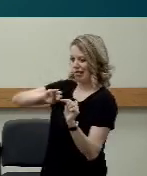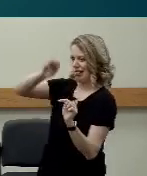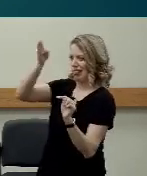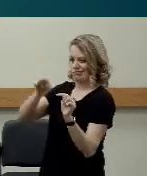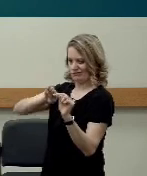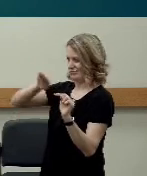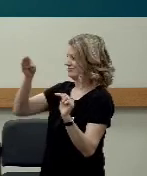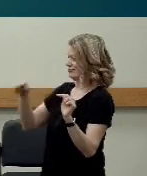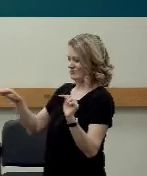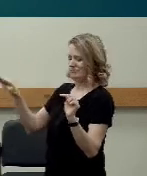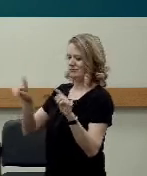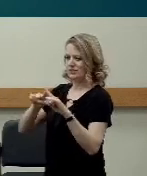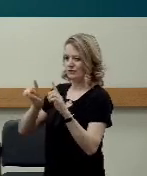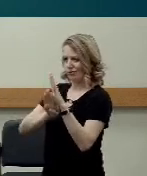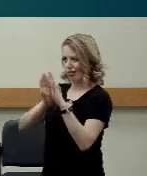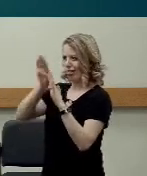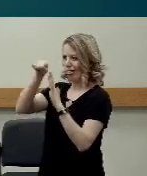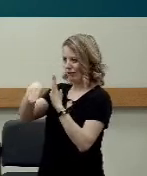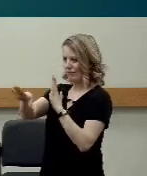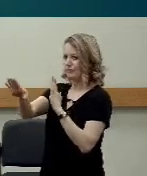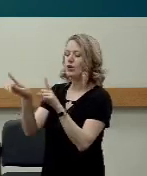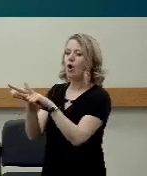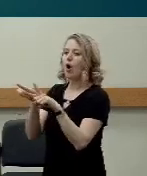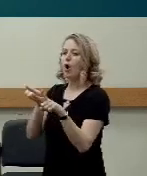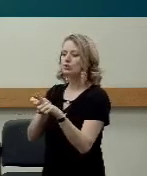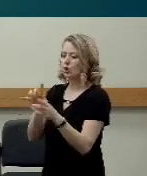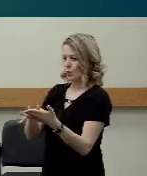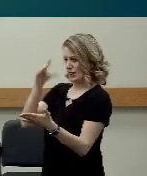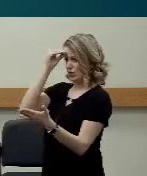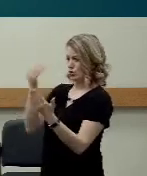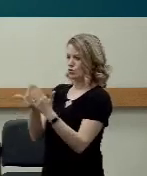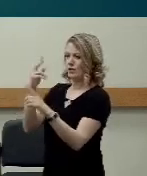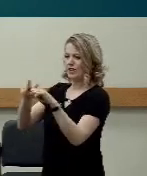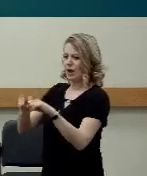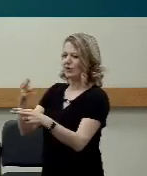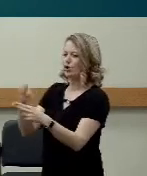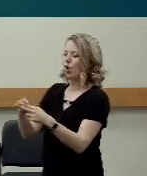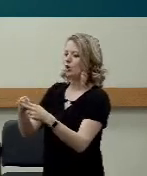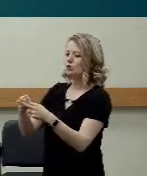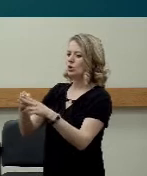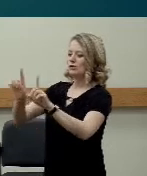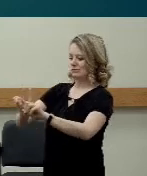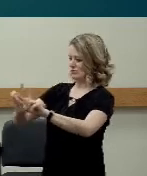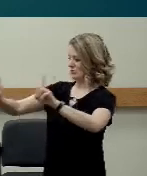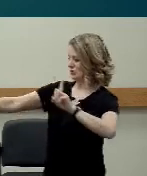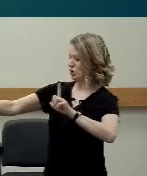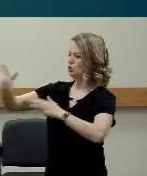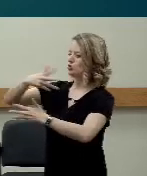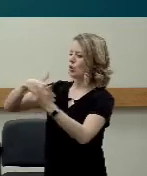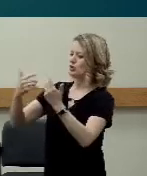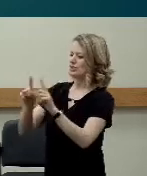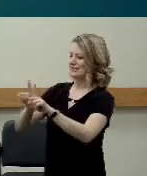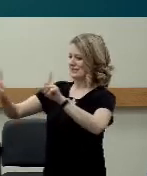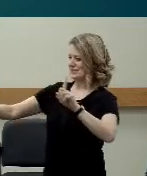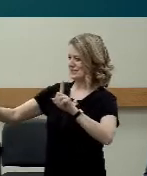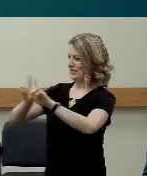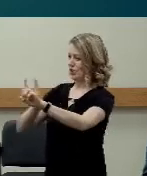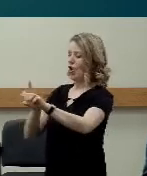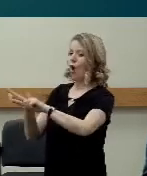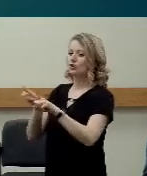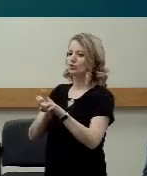We've also were introduced to the term social distancing and also the term the curve. So the curve being